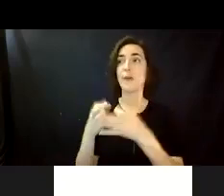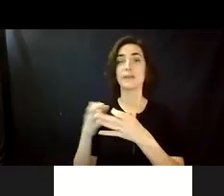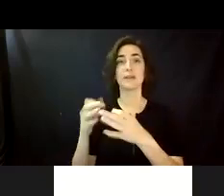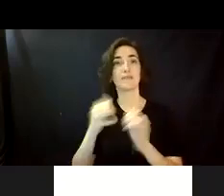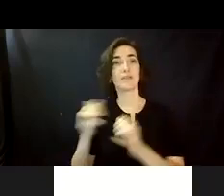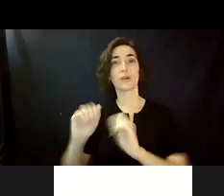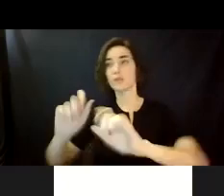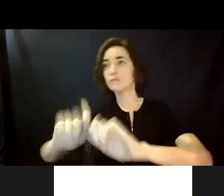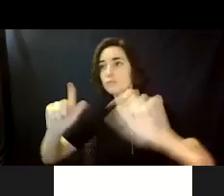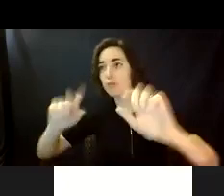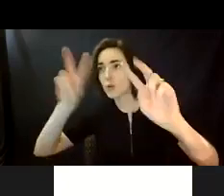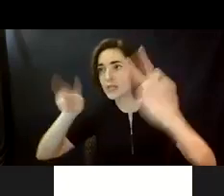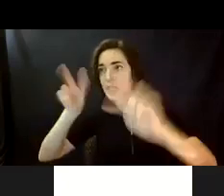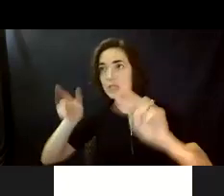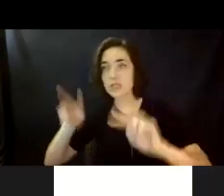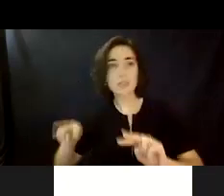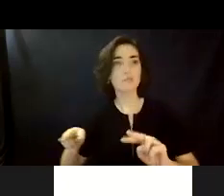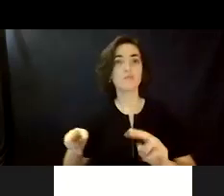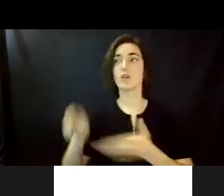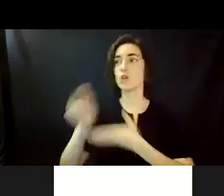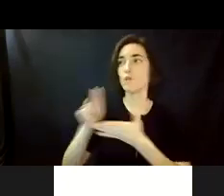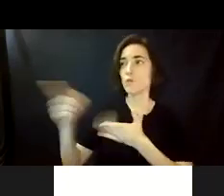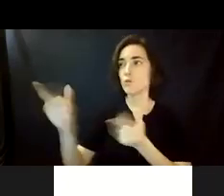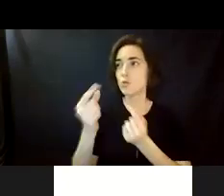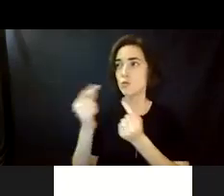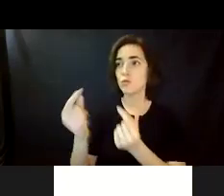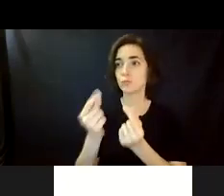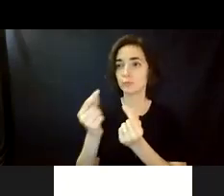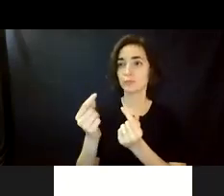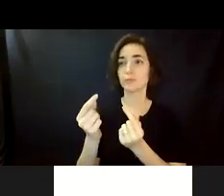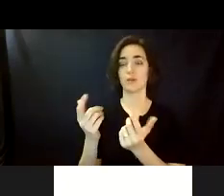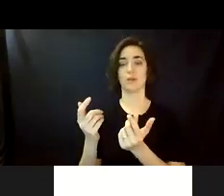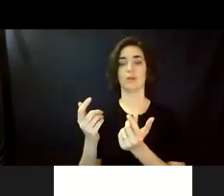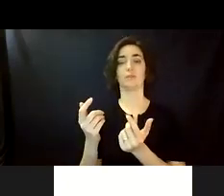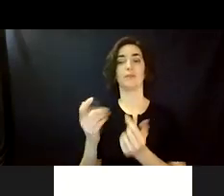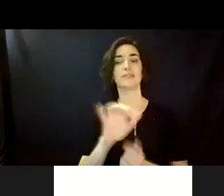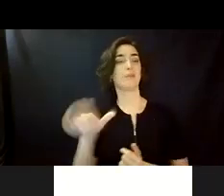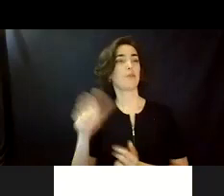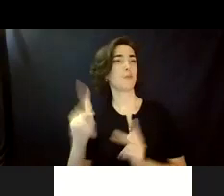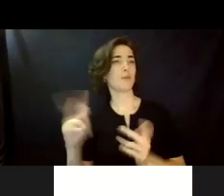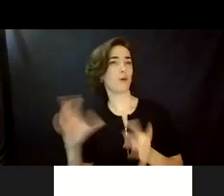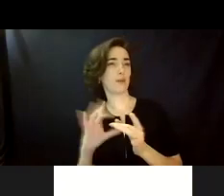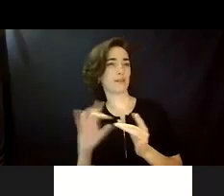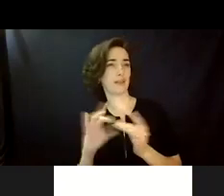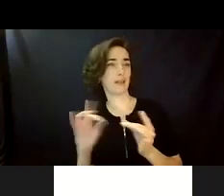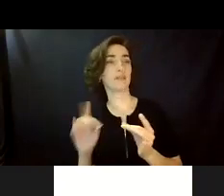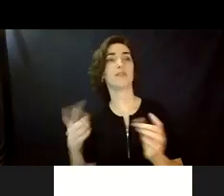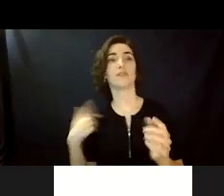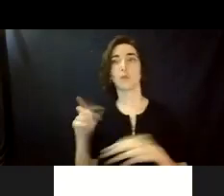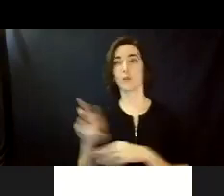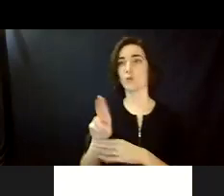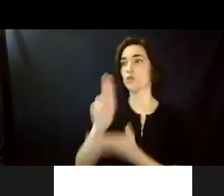through what exactly the university is doing. Like the others have said, we are utilizing university